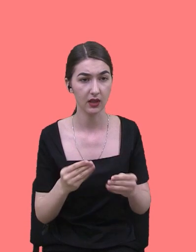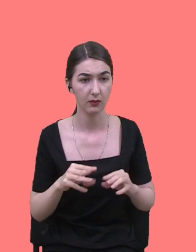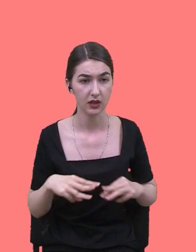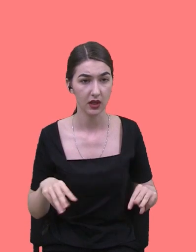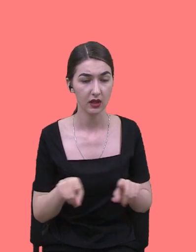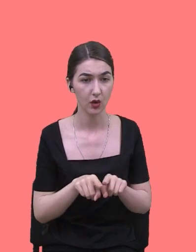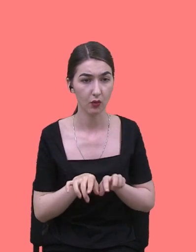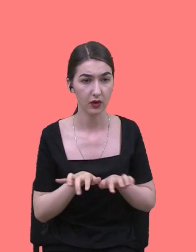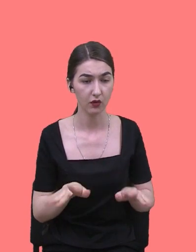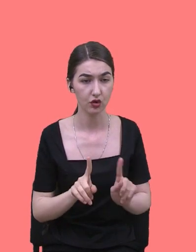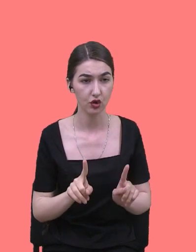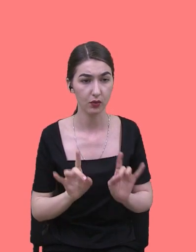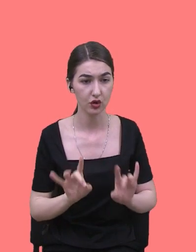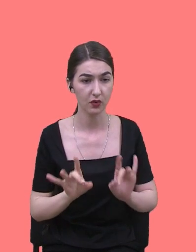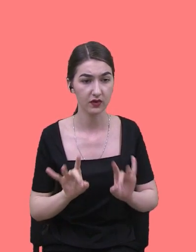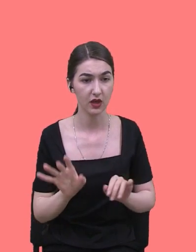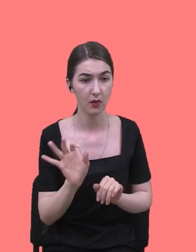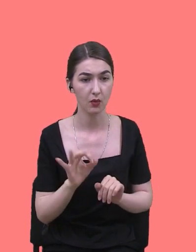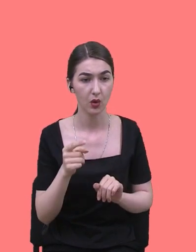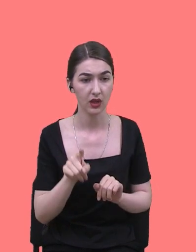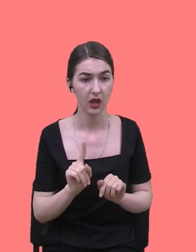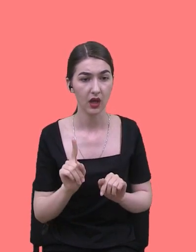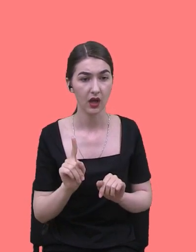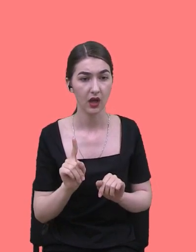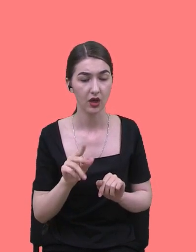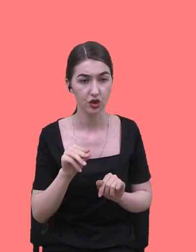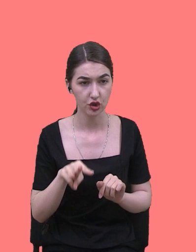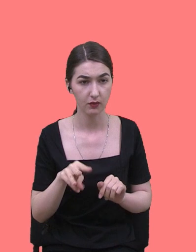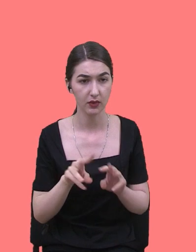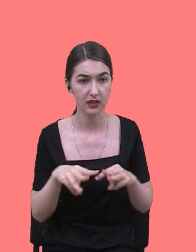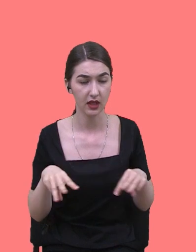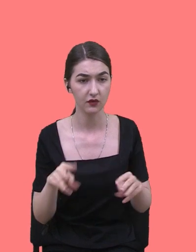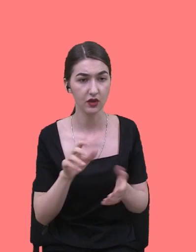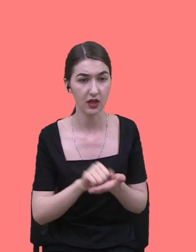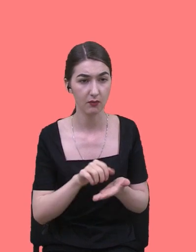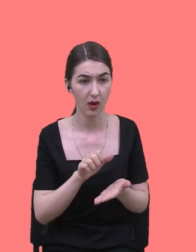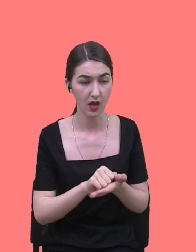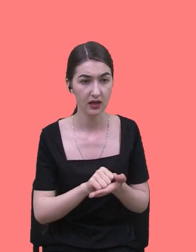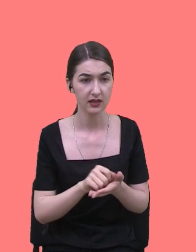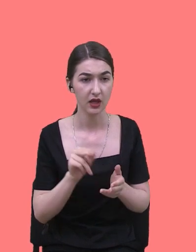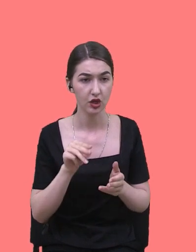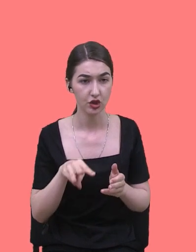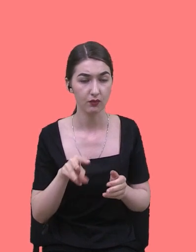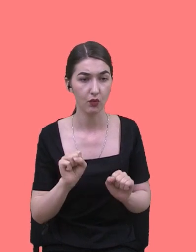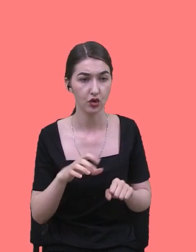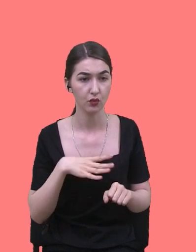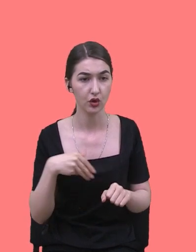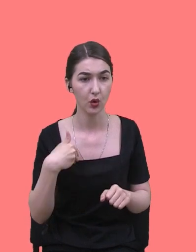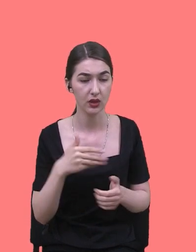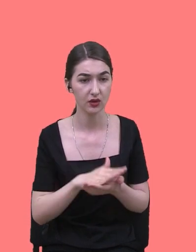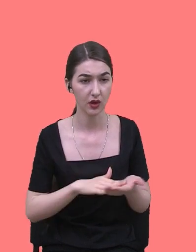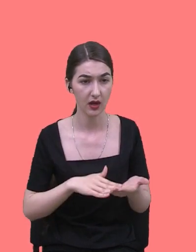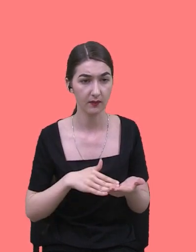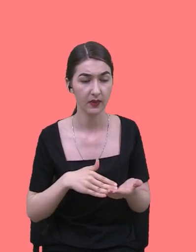the data that they compile on a daily basis. Secondly, and thirdly, those two